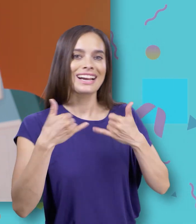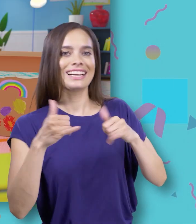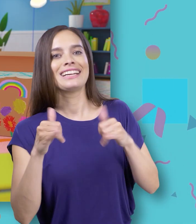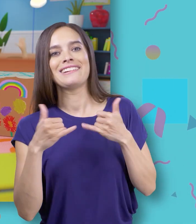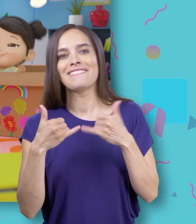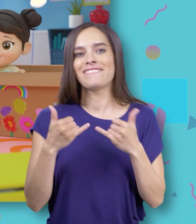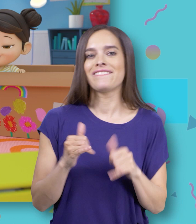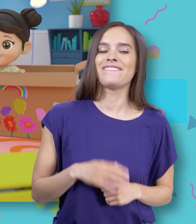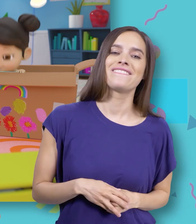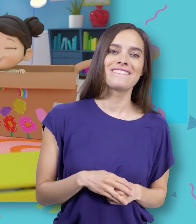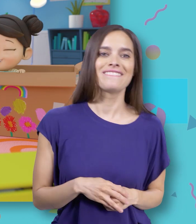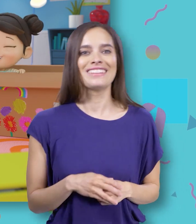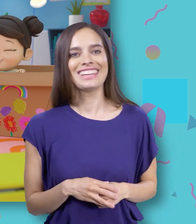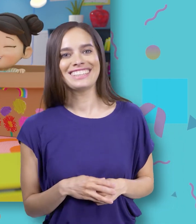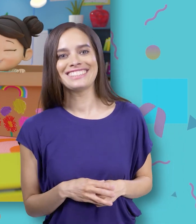me